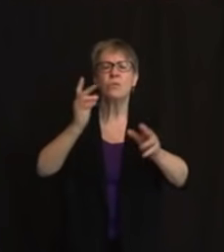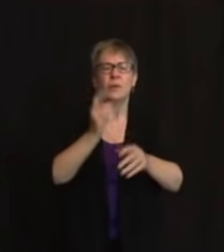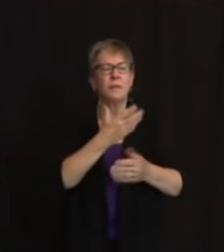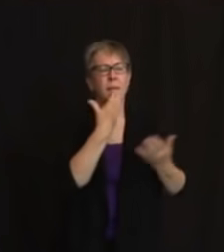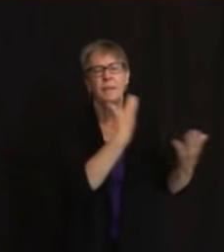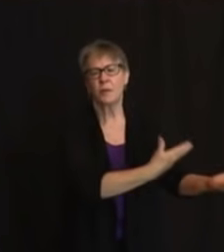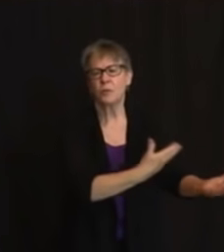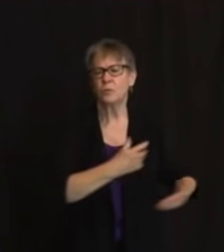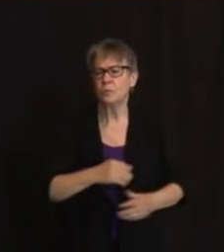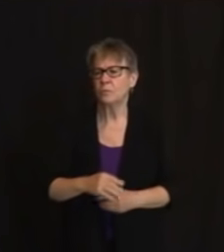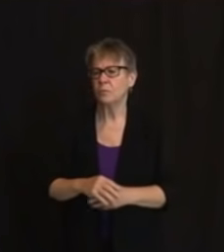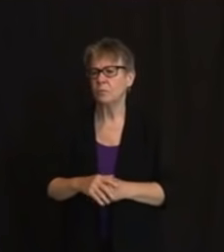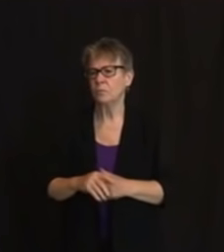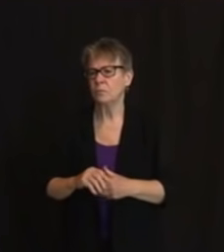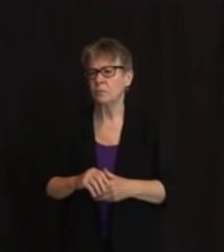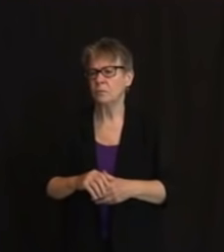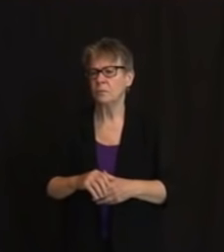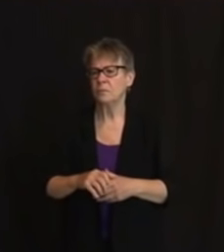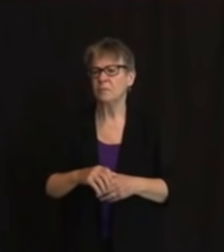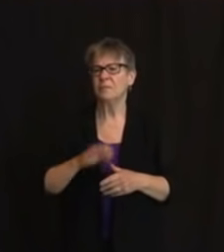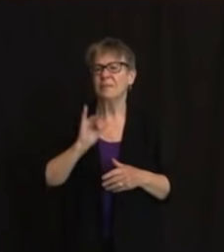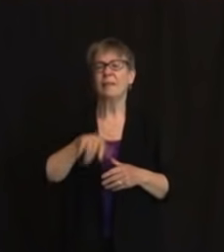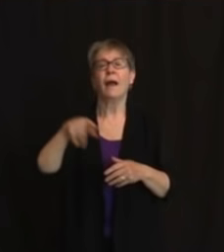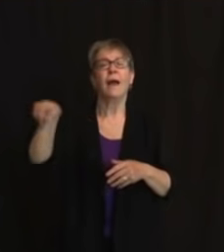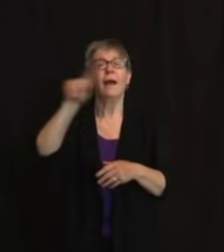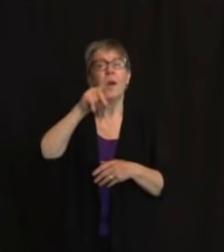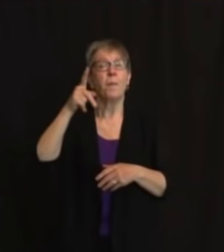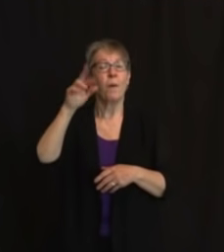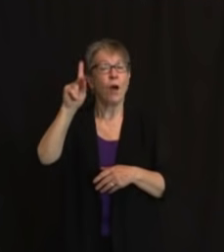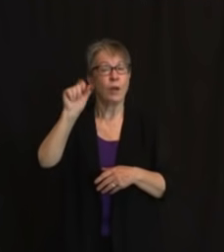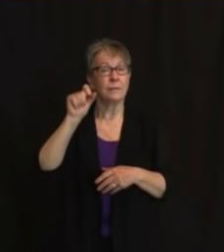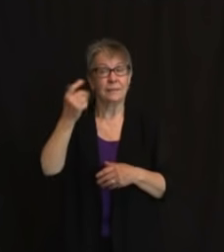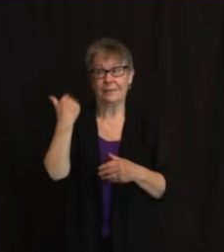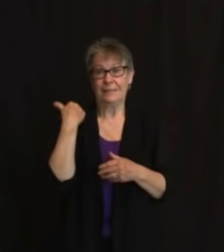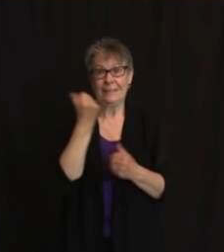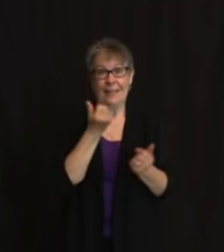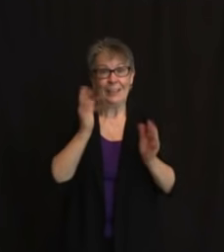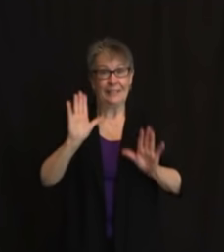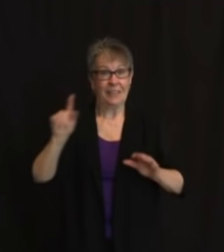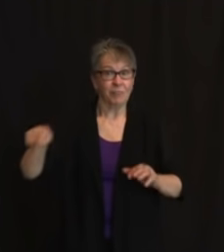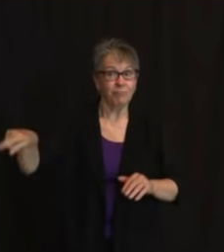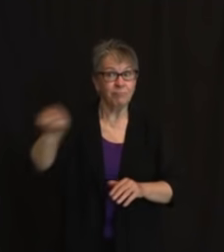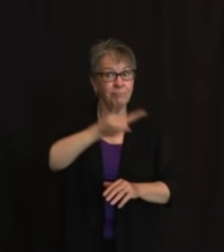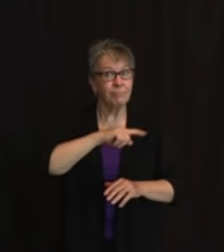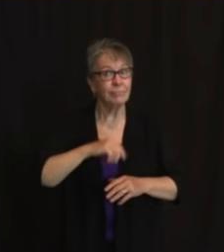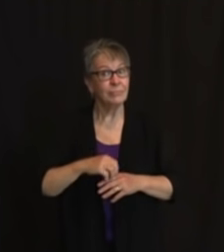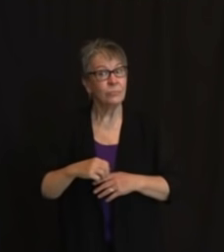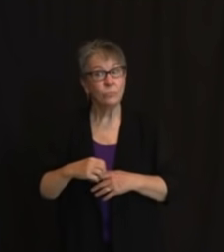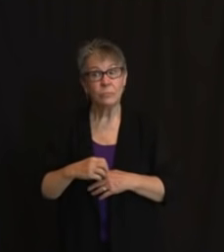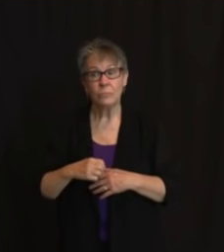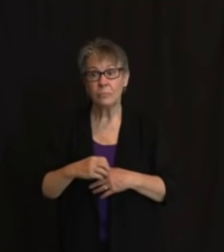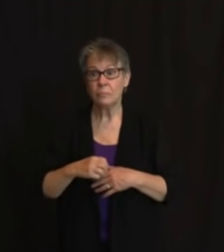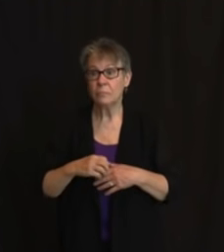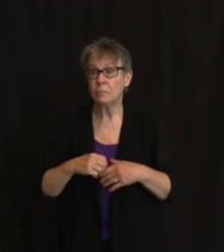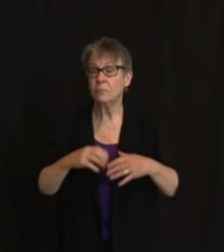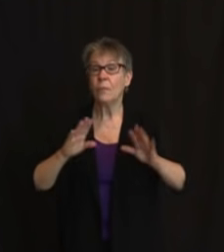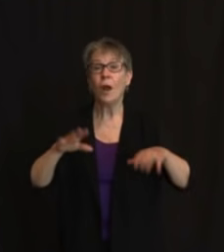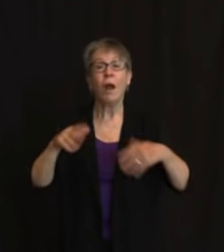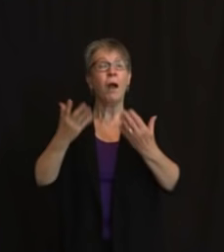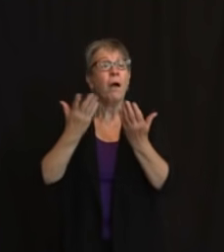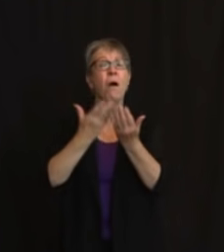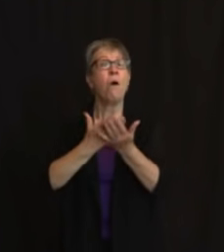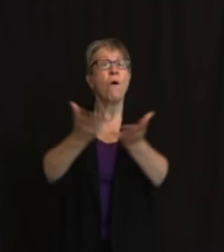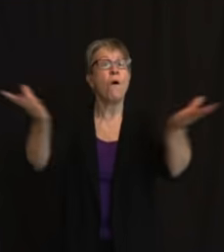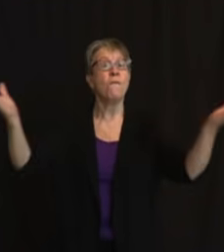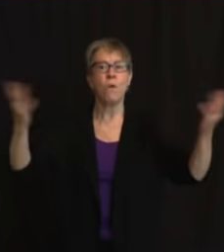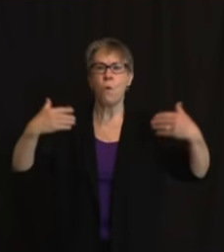start with the weekend with regards to the parks. Certainly overwhelming compliance there. We had Chief Amanda